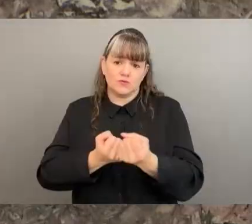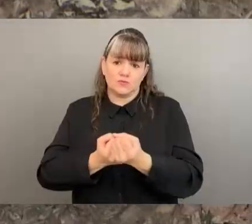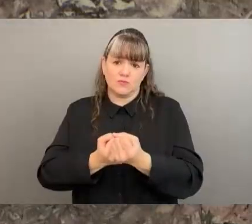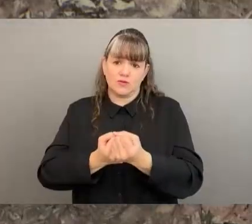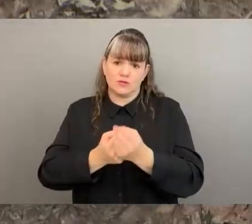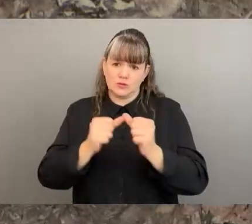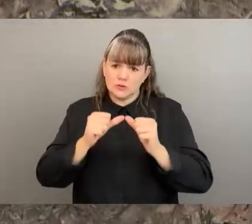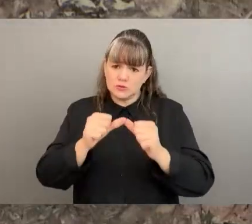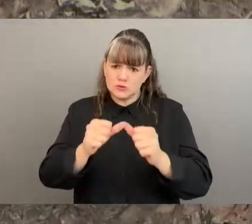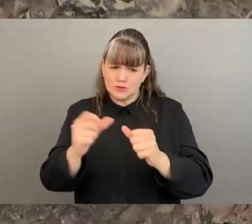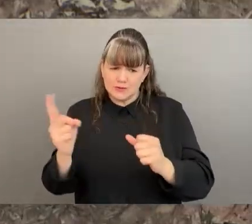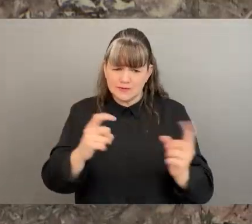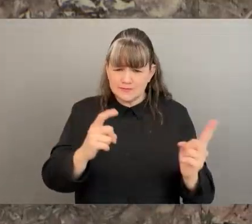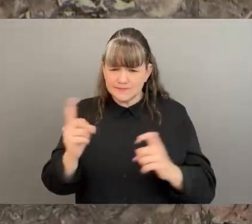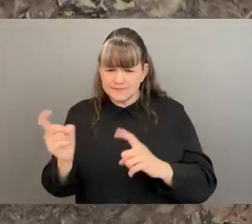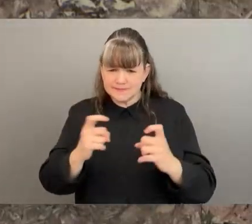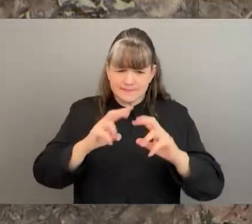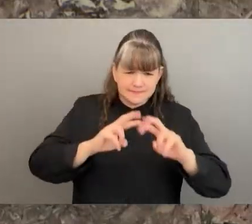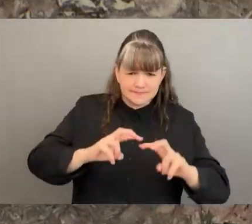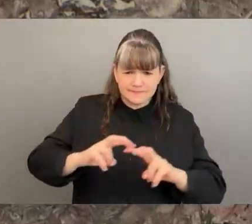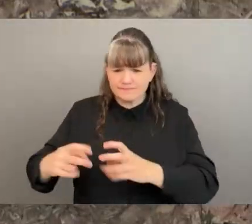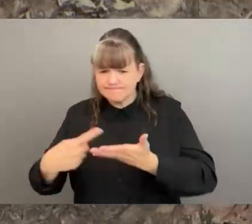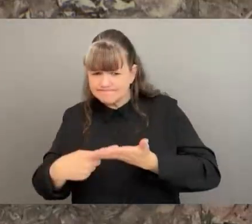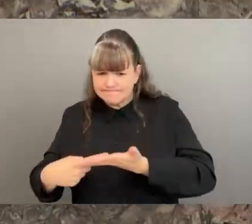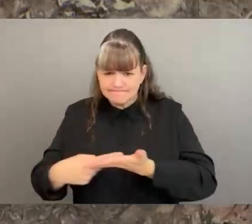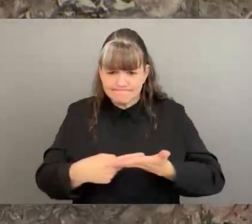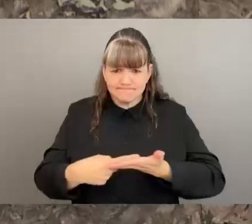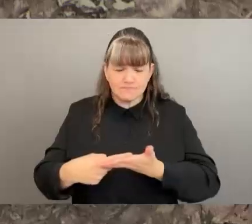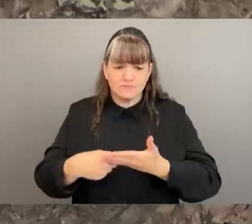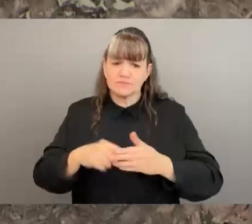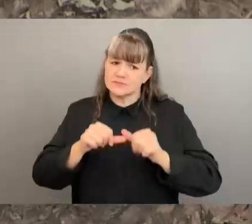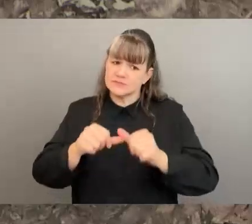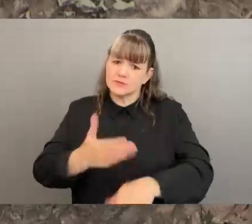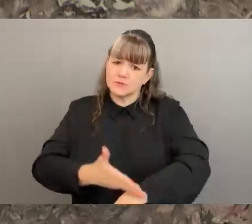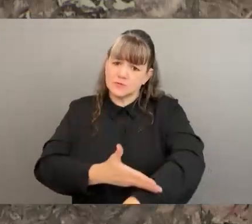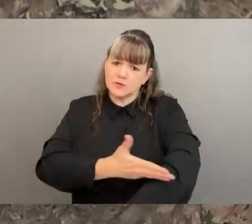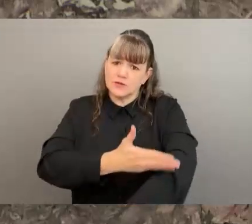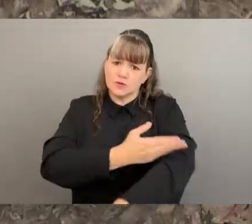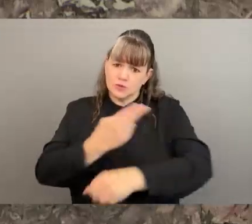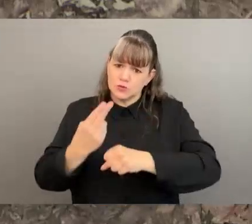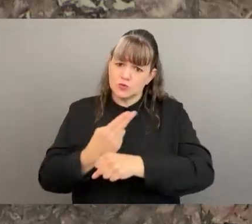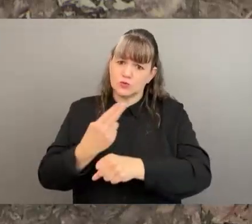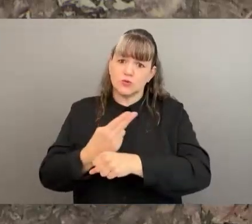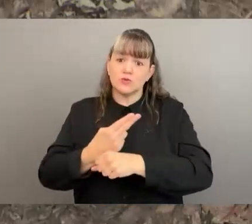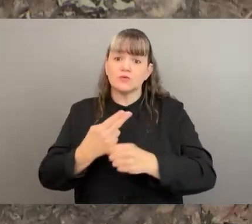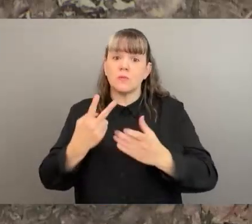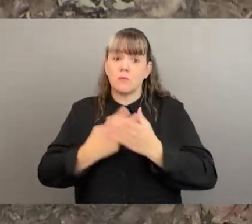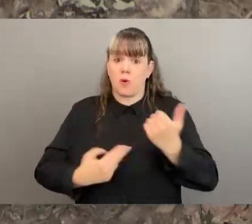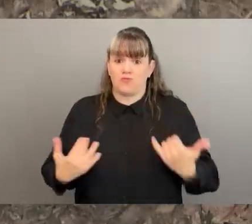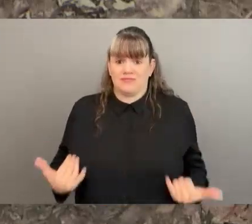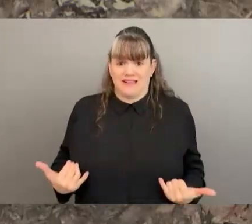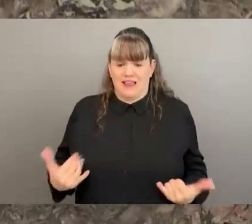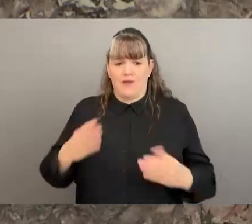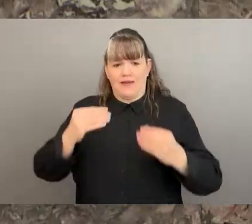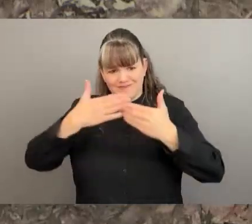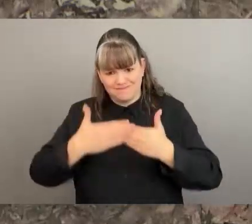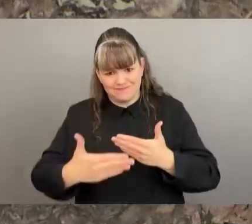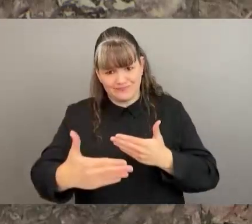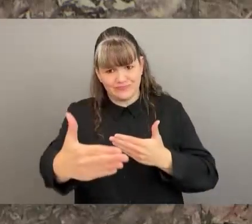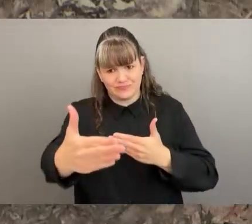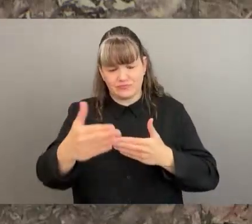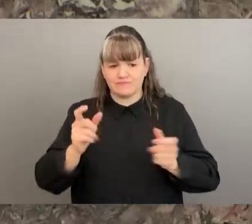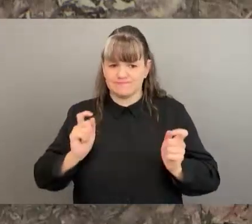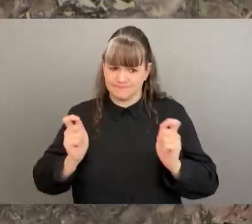use what we learn in time and immediately from incidents that have taken place around British Columbia to strengthen and